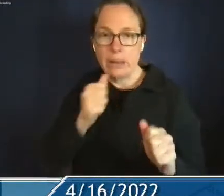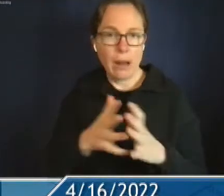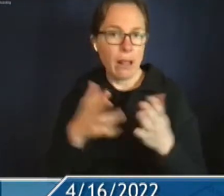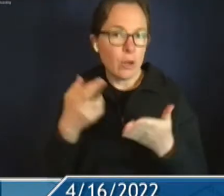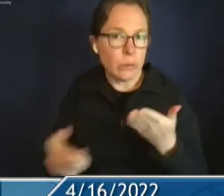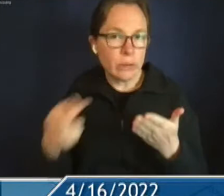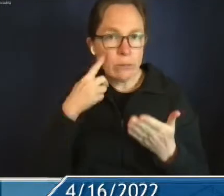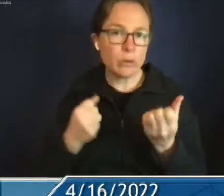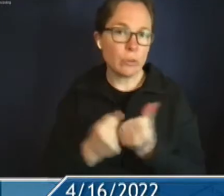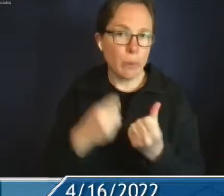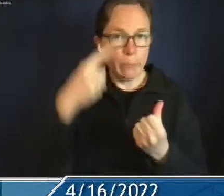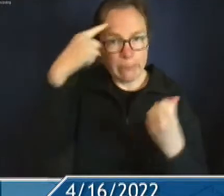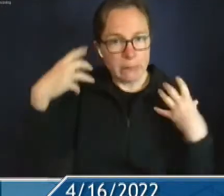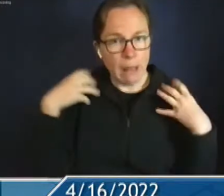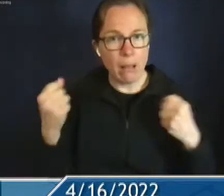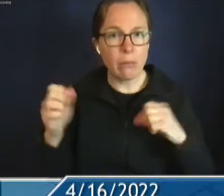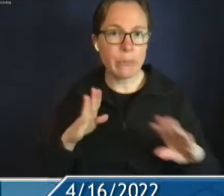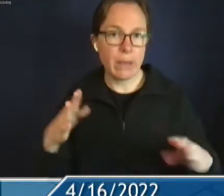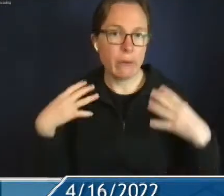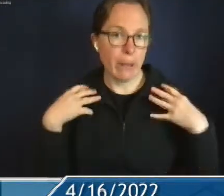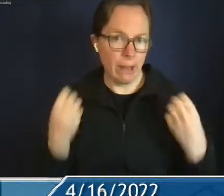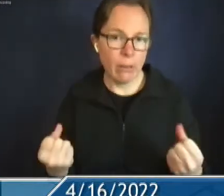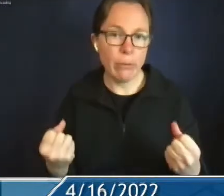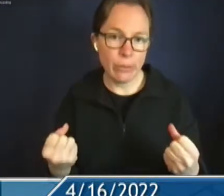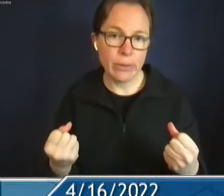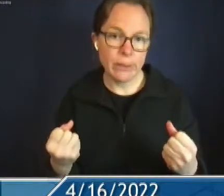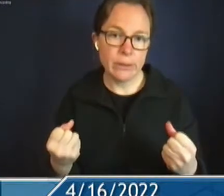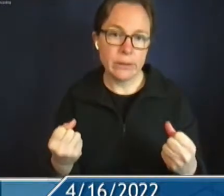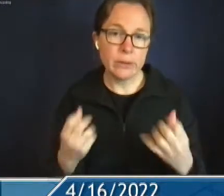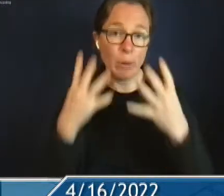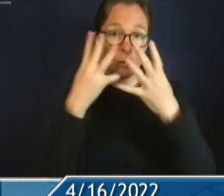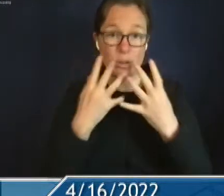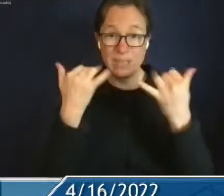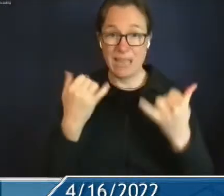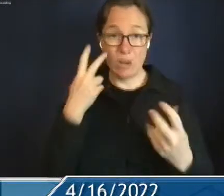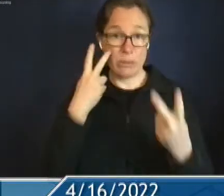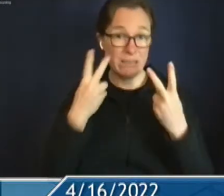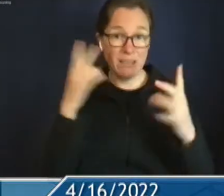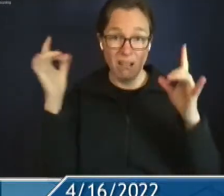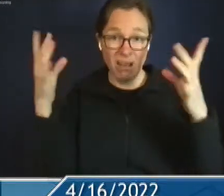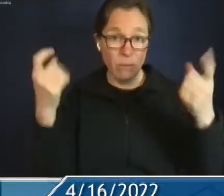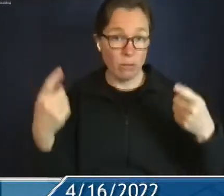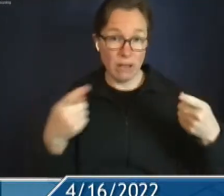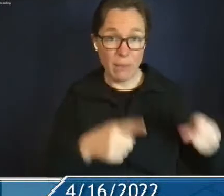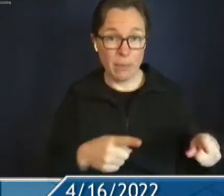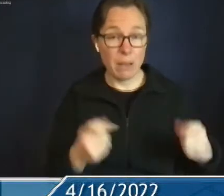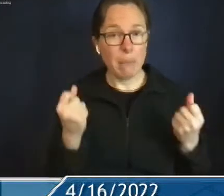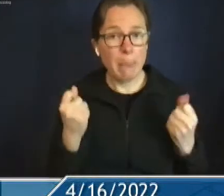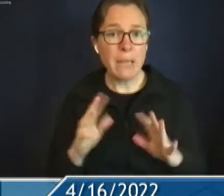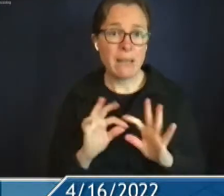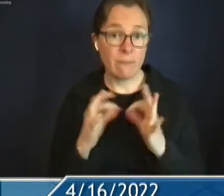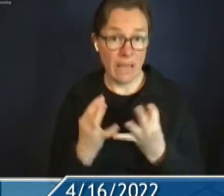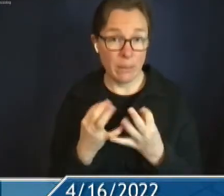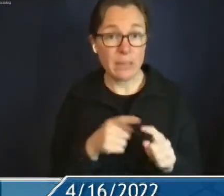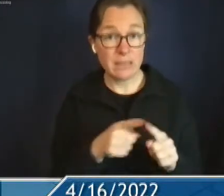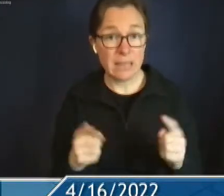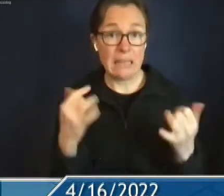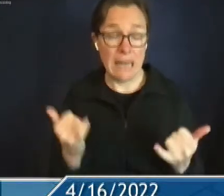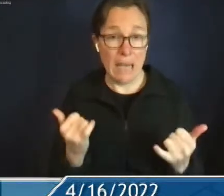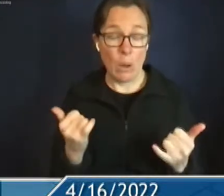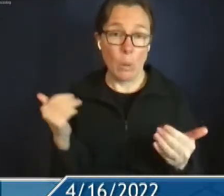And much of what we're experiencing, unfortunately, is that crisis. And we also have families, a lot of families that are on the verge of